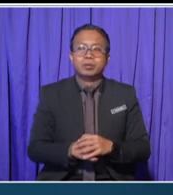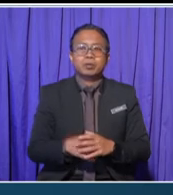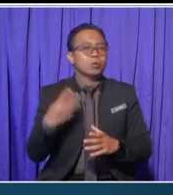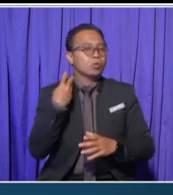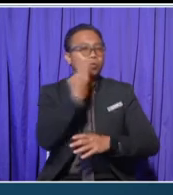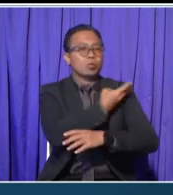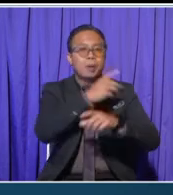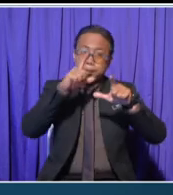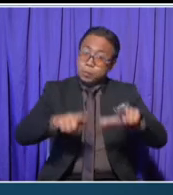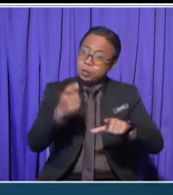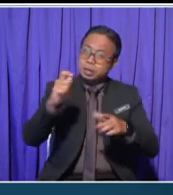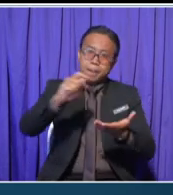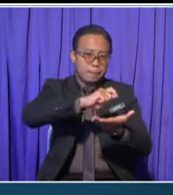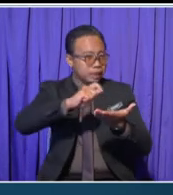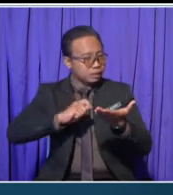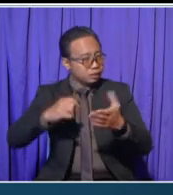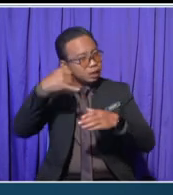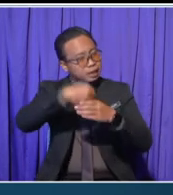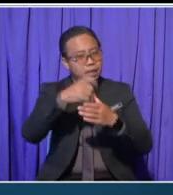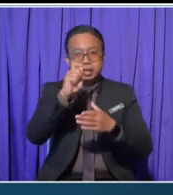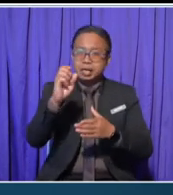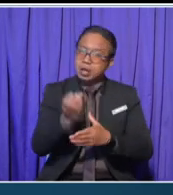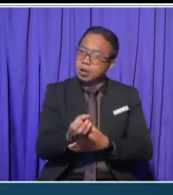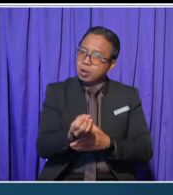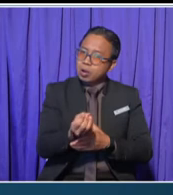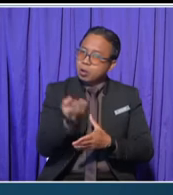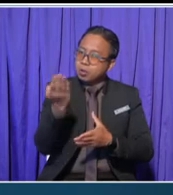We put the pencil in the object column